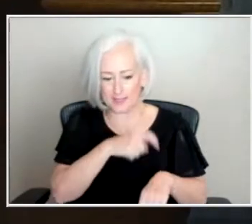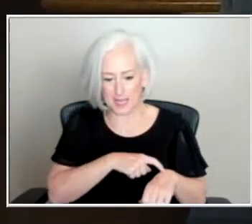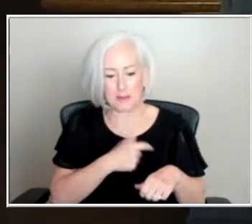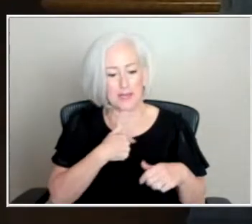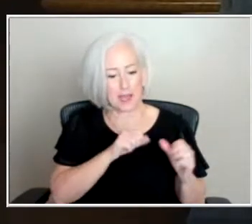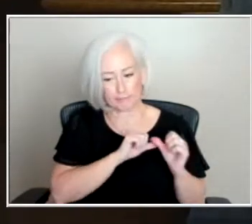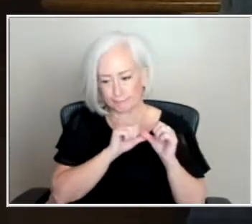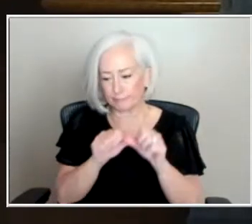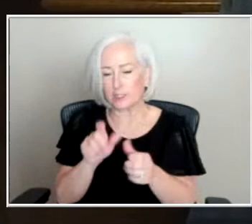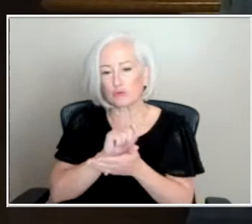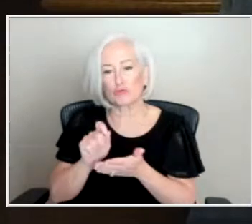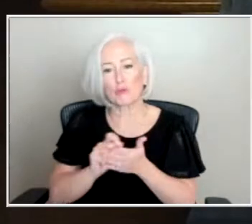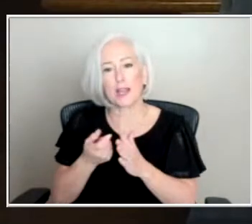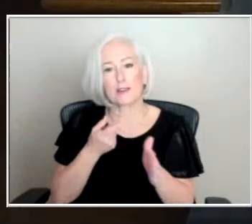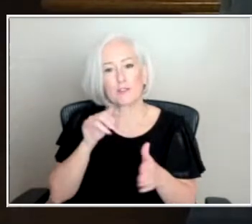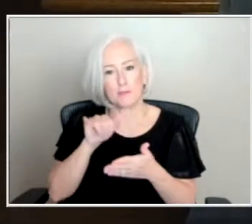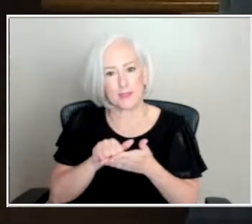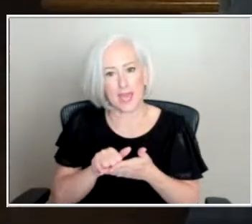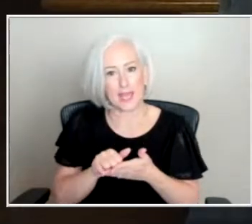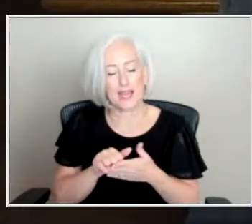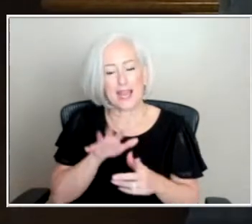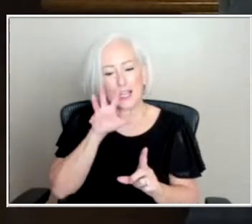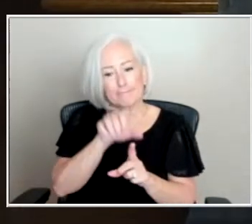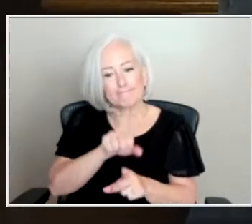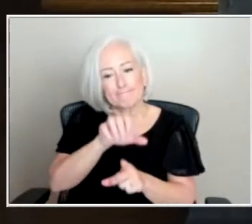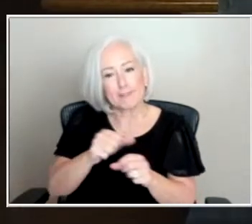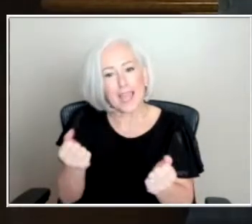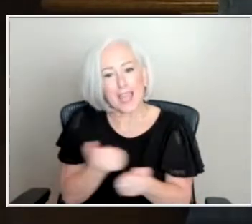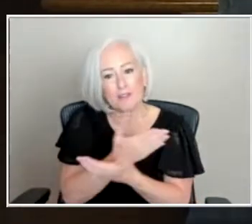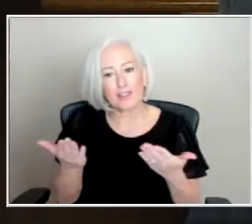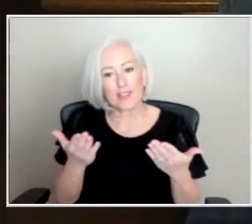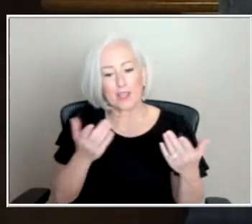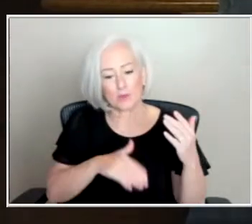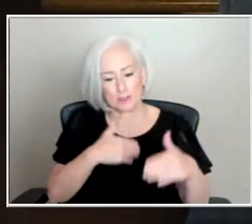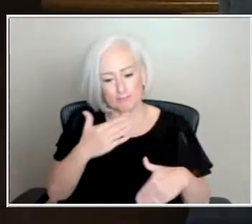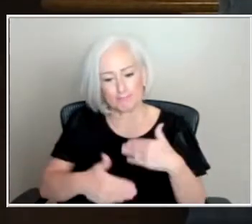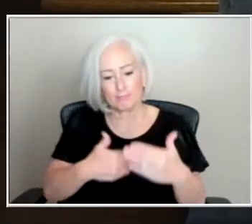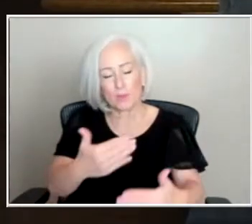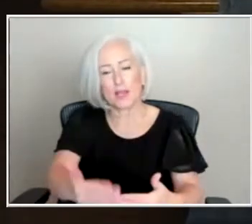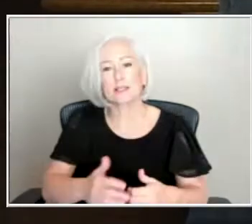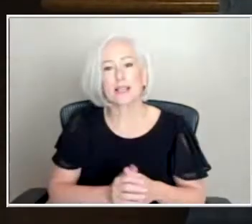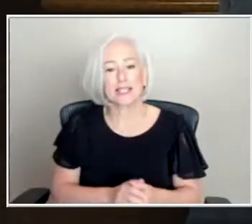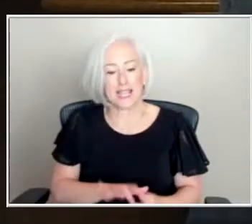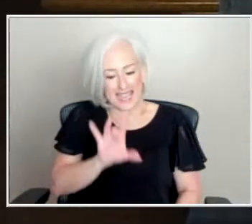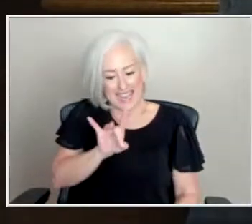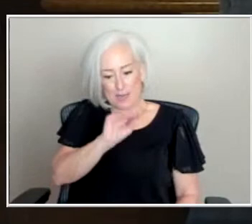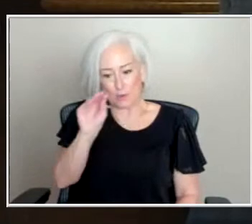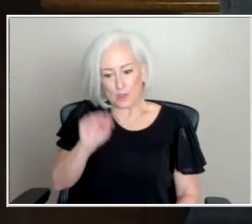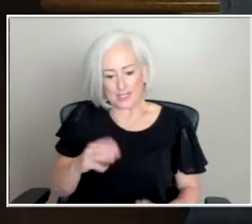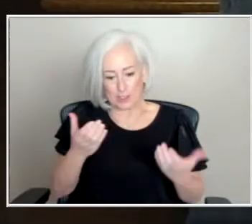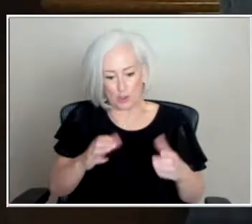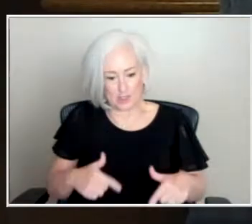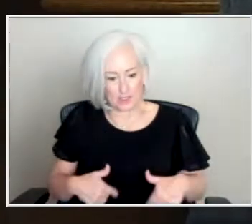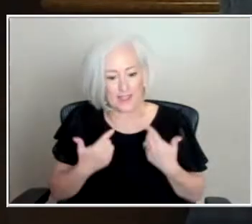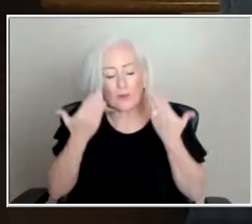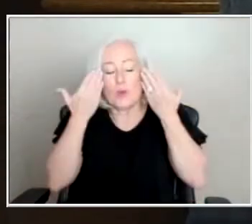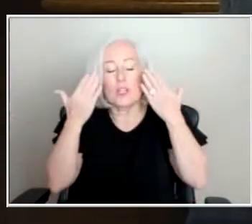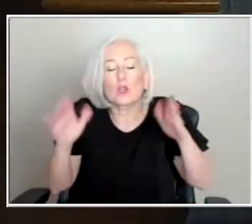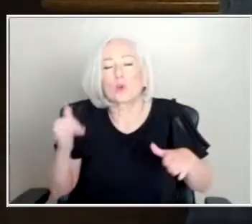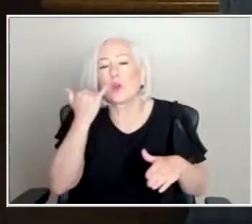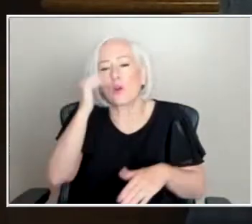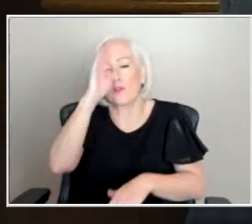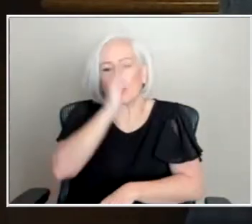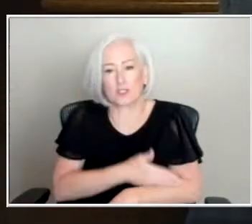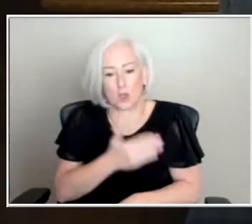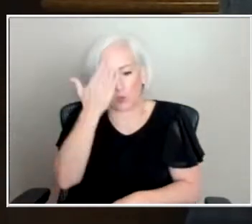capture everything that we were going through, because with an 8% chance of living, we just didn't know if this child was ever going to know her. So I wanted to make sure I